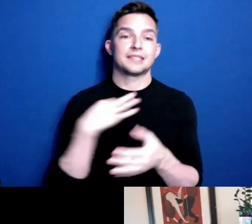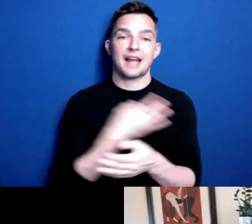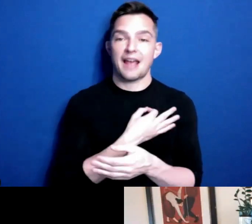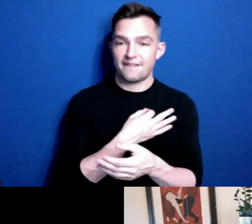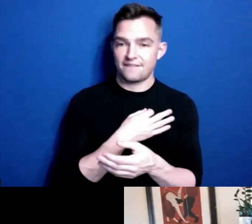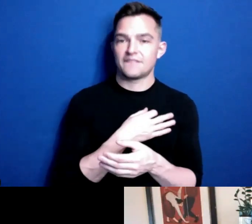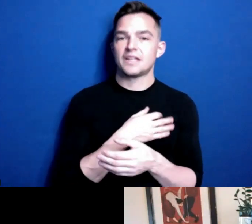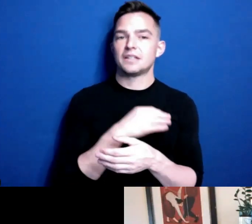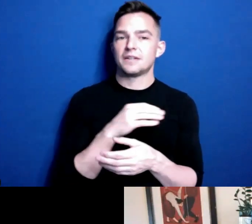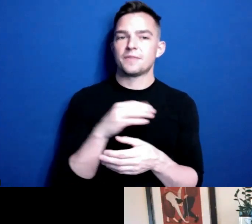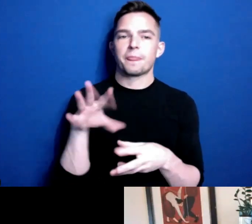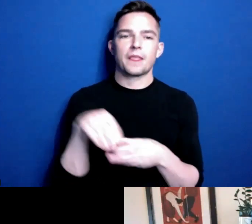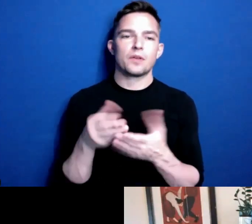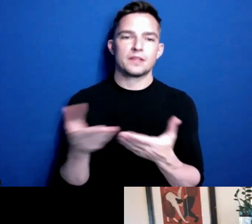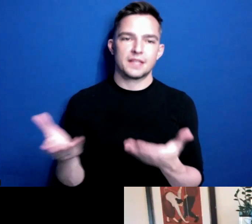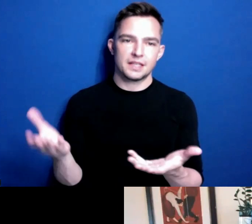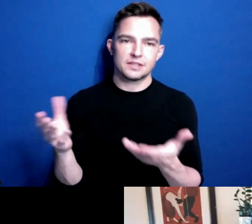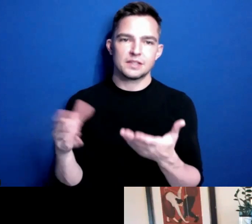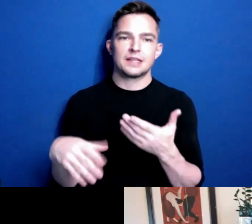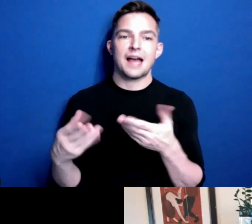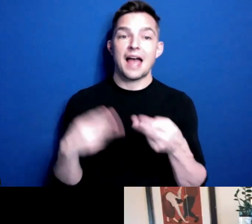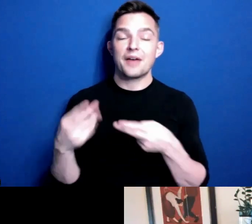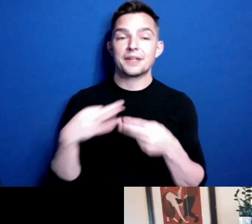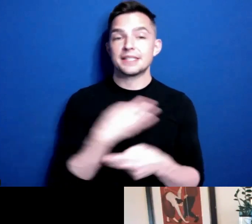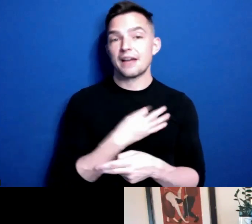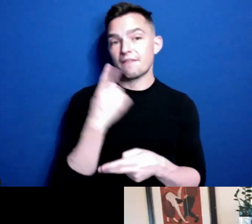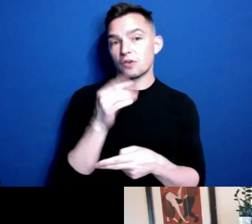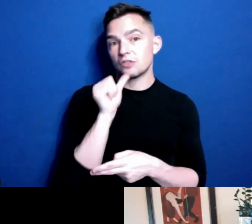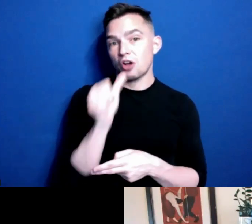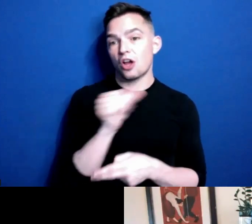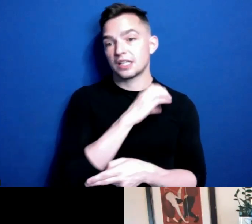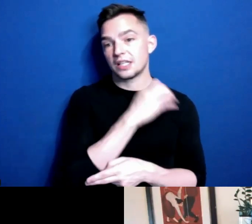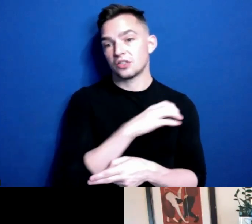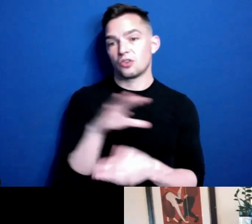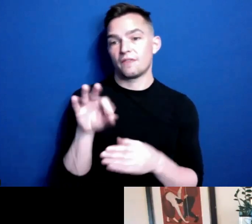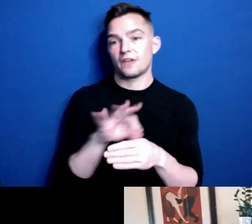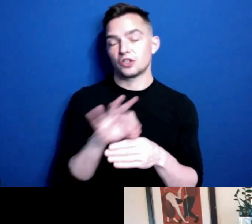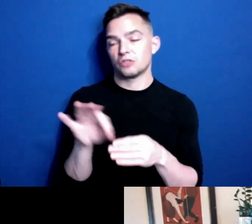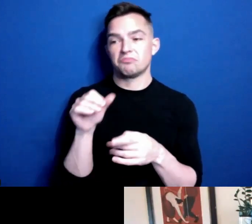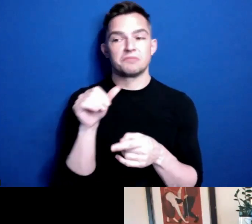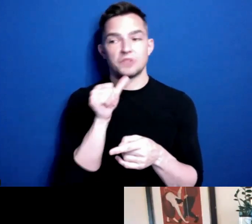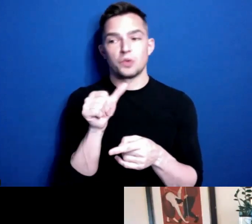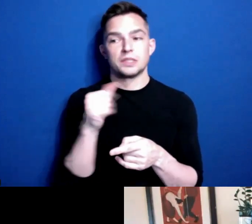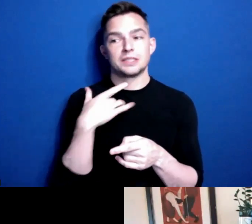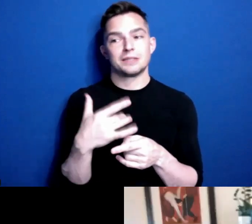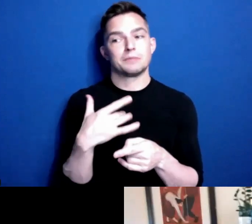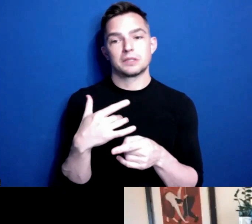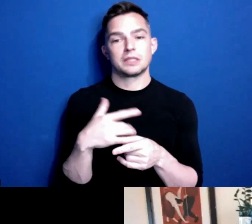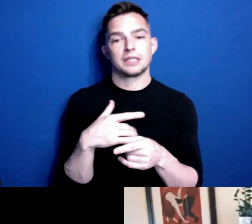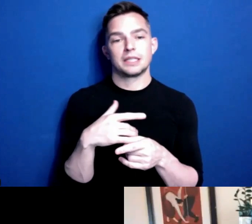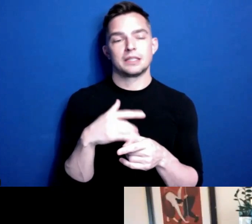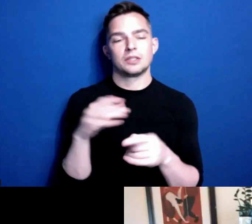and including things like hiring staff for non-clinical functions that don't typically draw down Medicaid